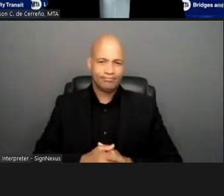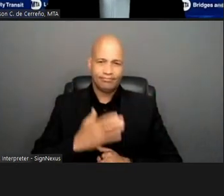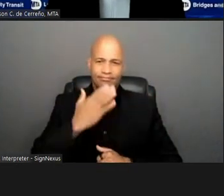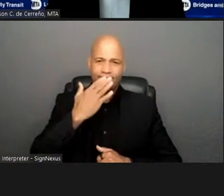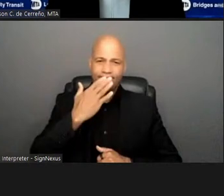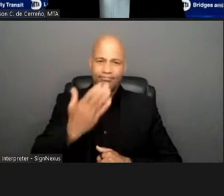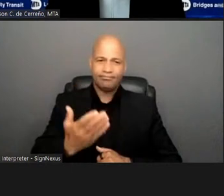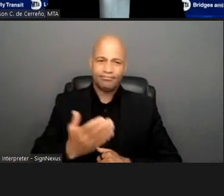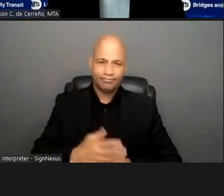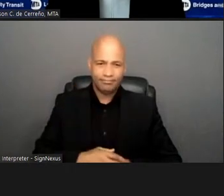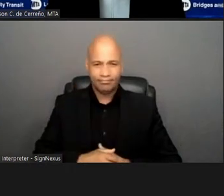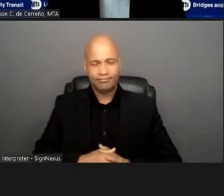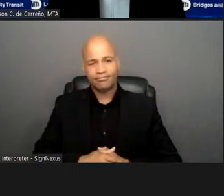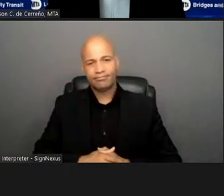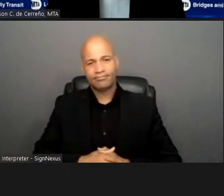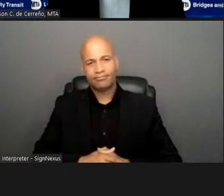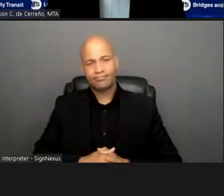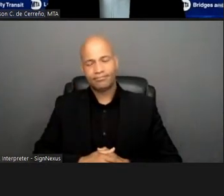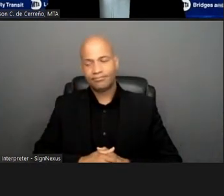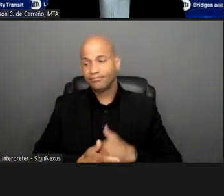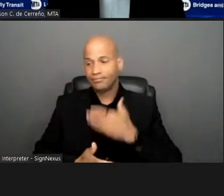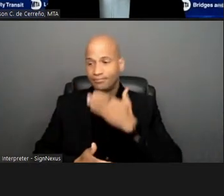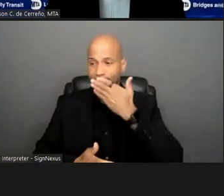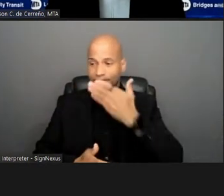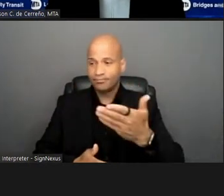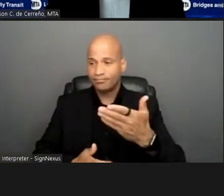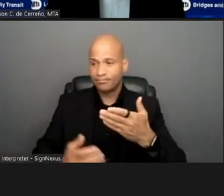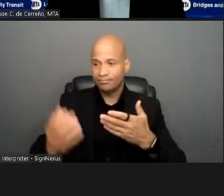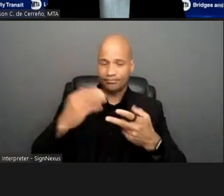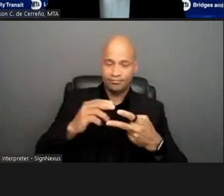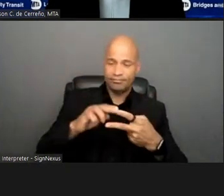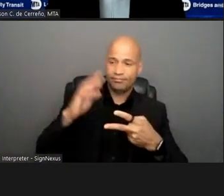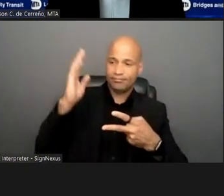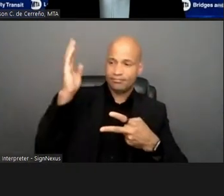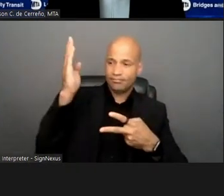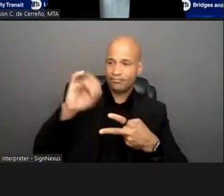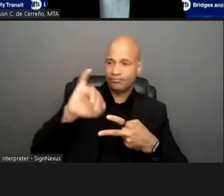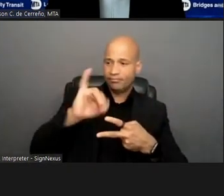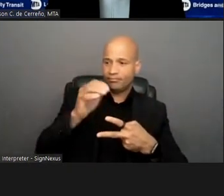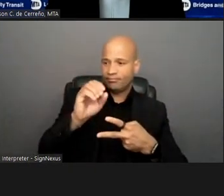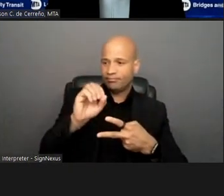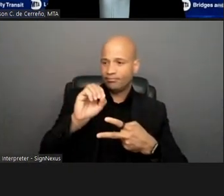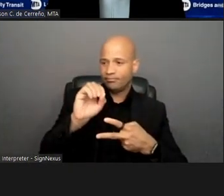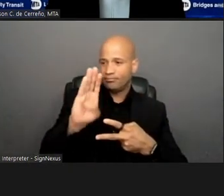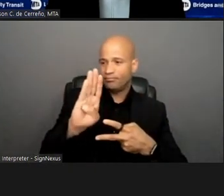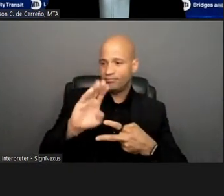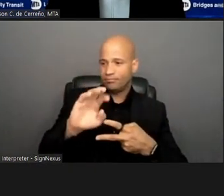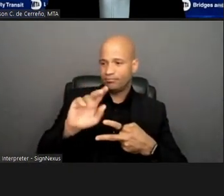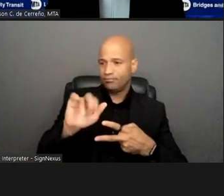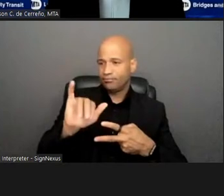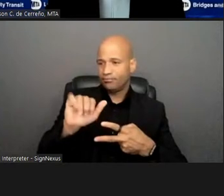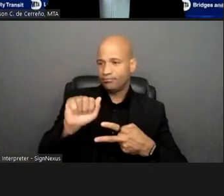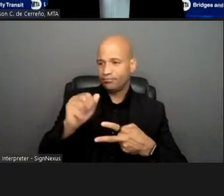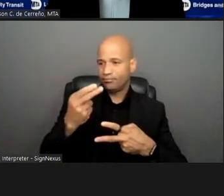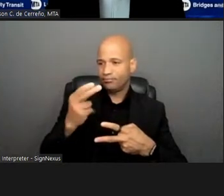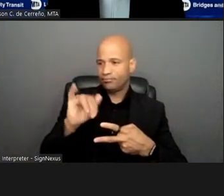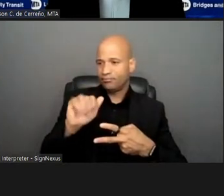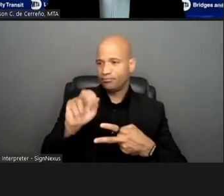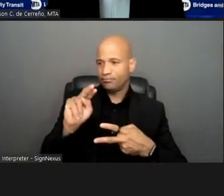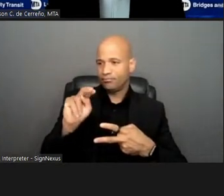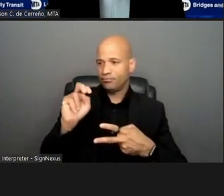thank you our next speaker is Jacob yahian fought by Alexander Ross